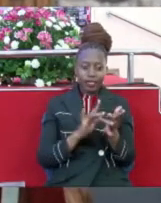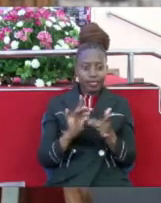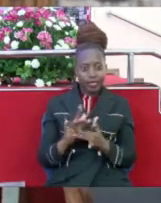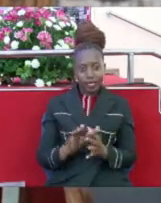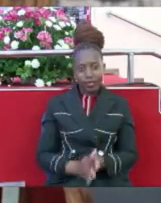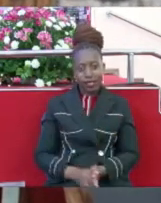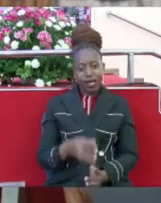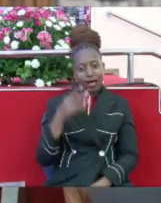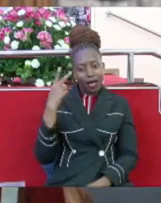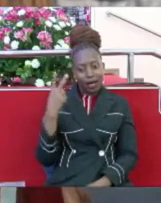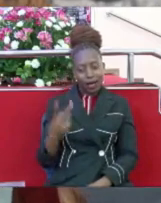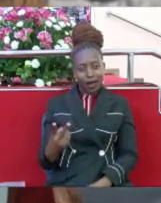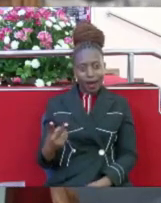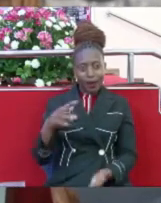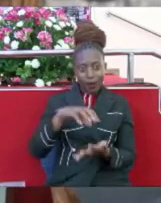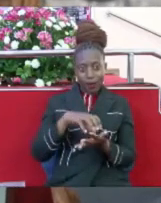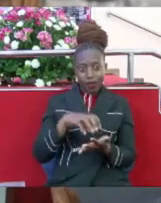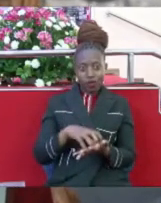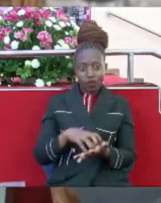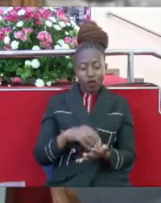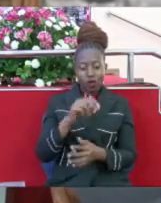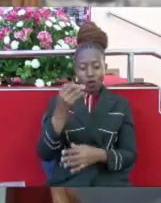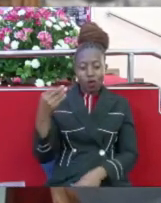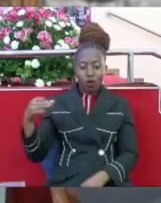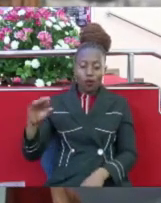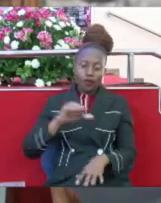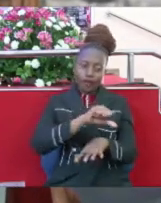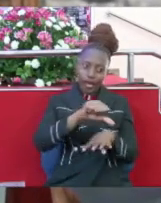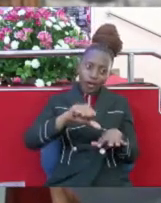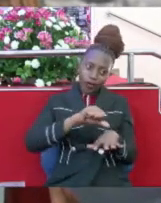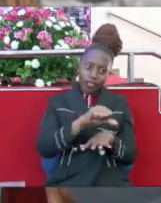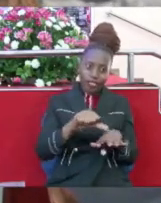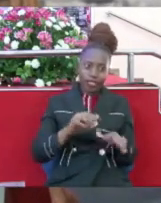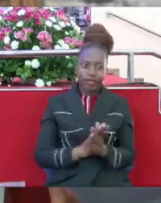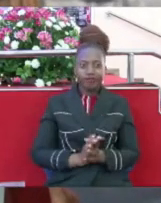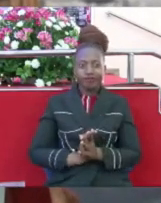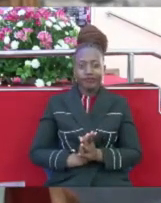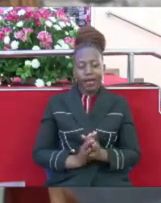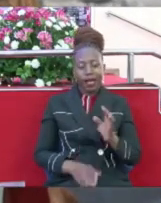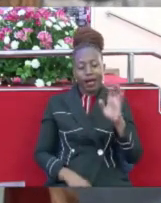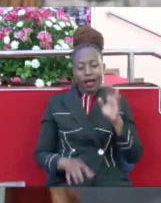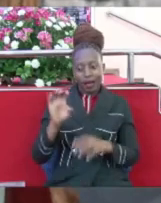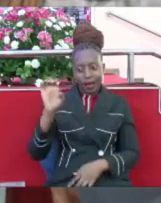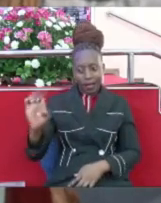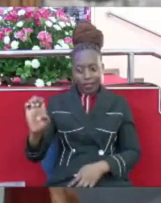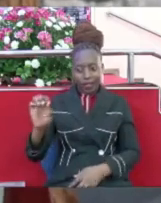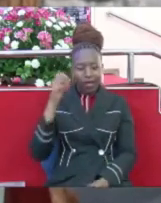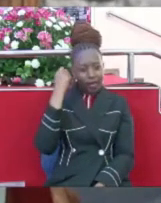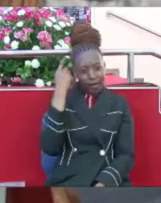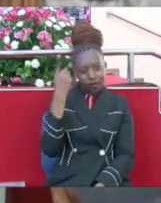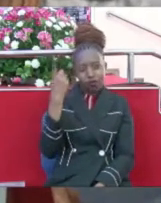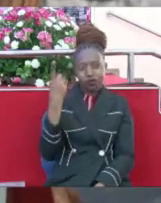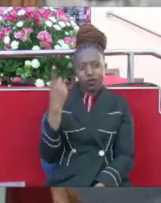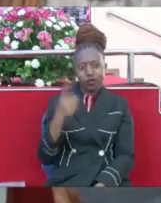double portion of the anointing. Mgowa mafuta maradufu. Elisha understood that for